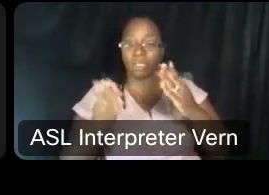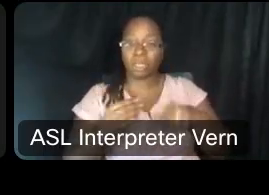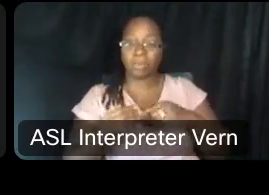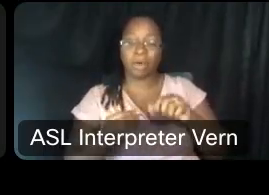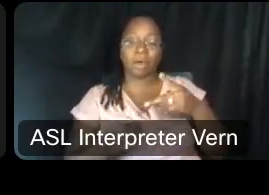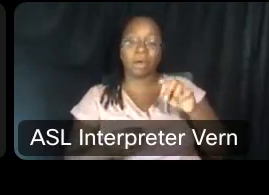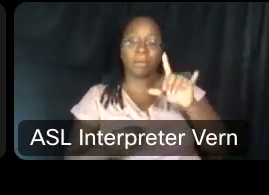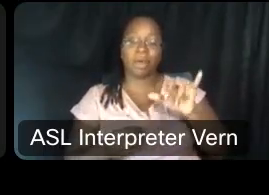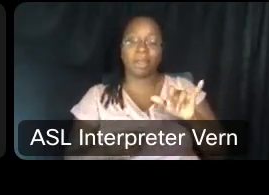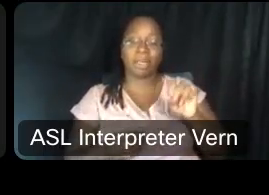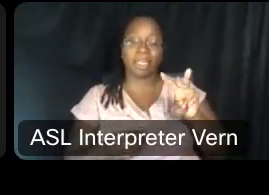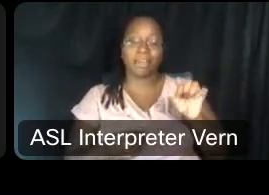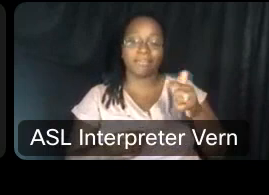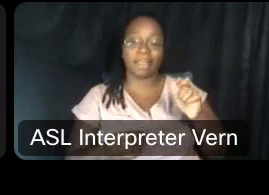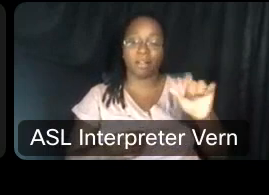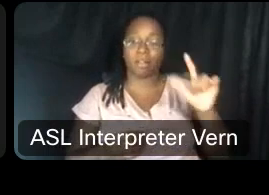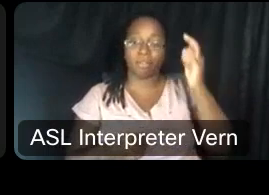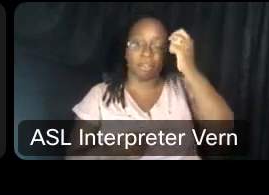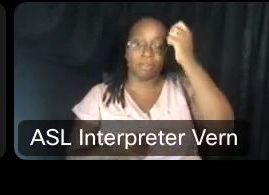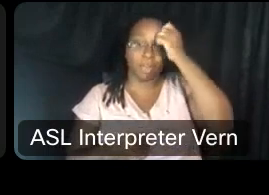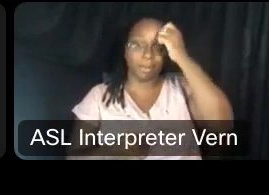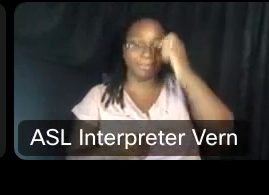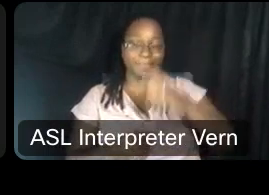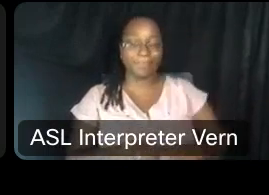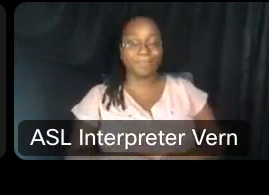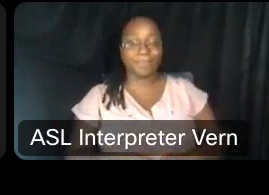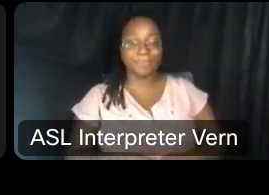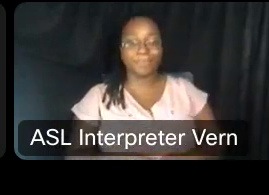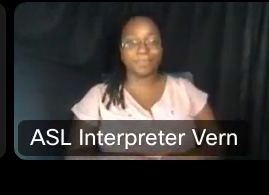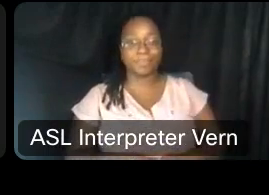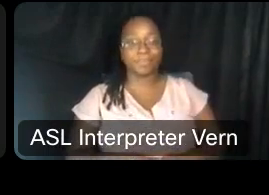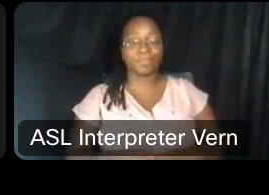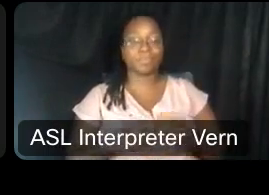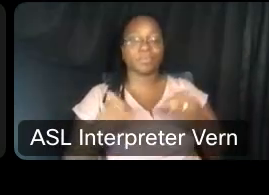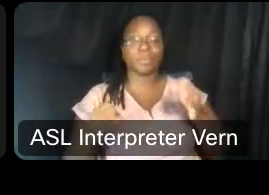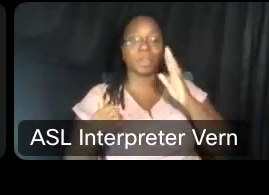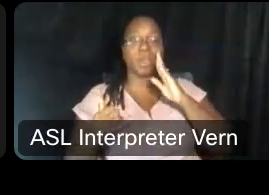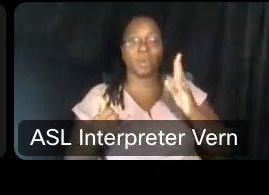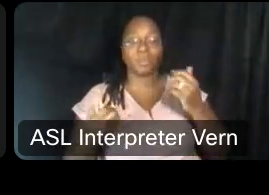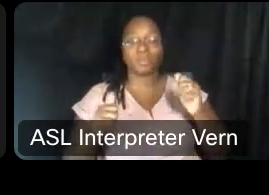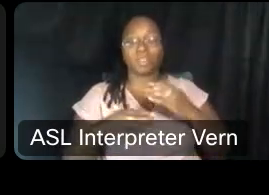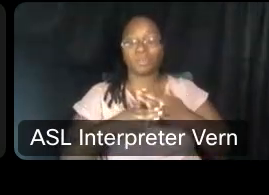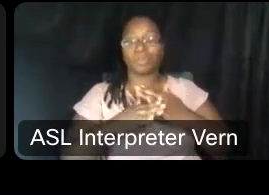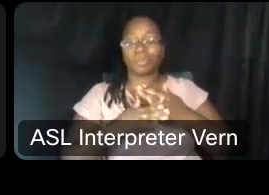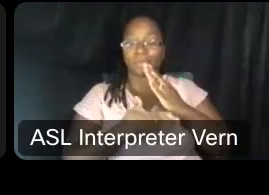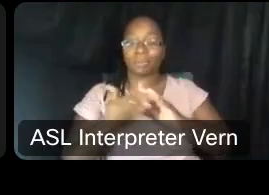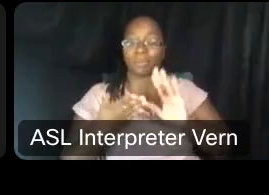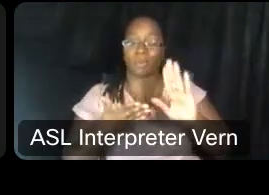And I am going to now transition into sharing some of the